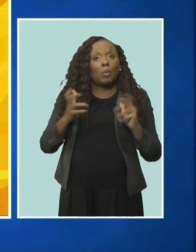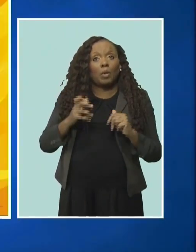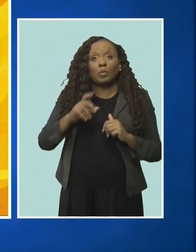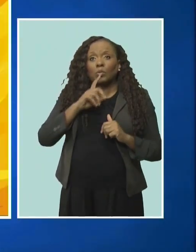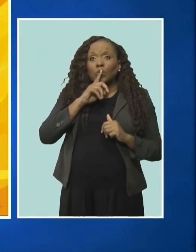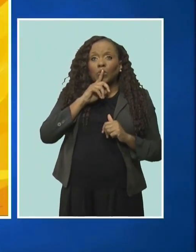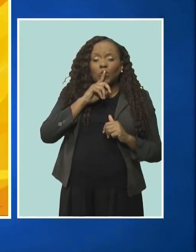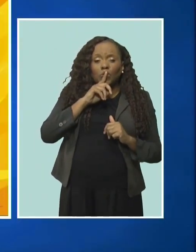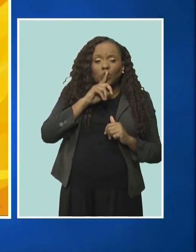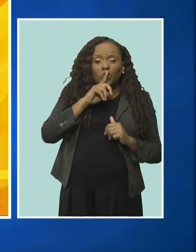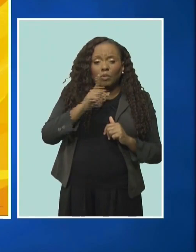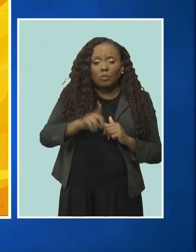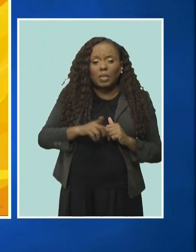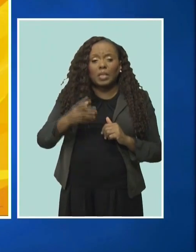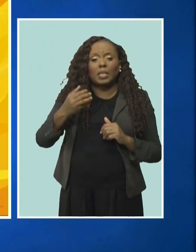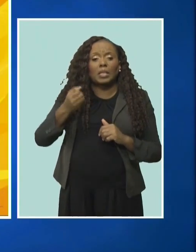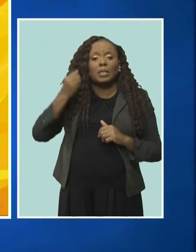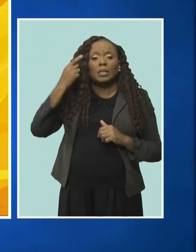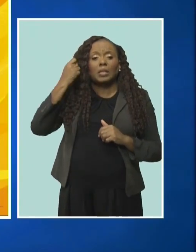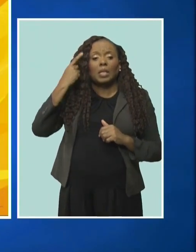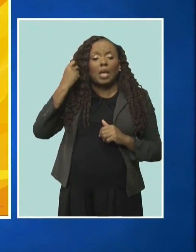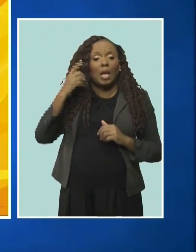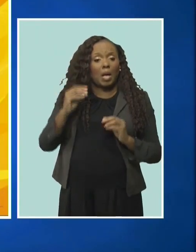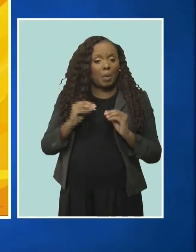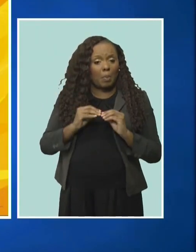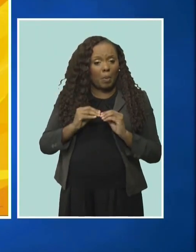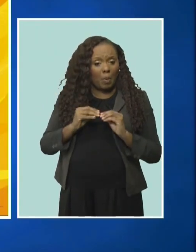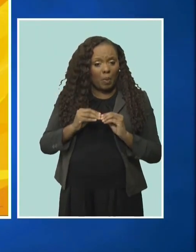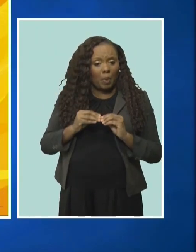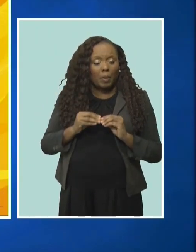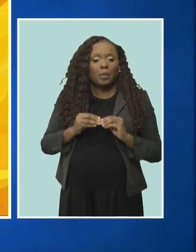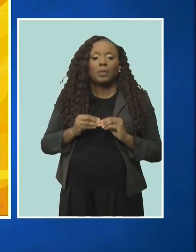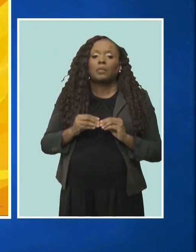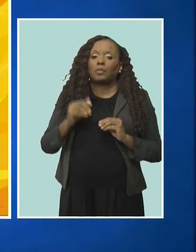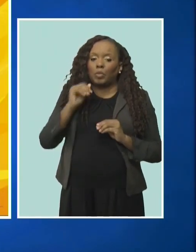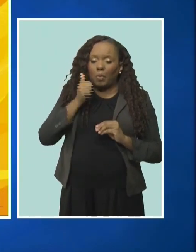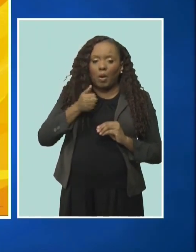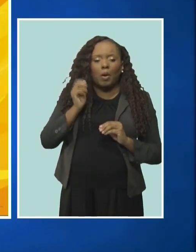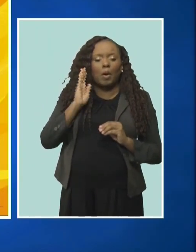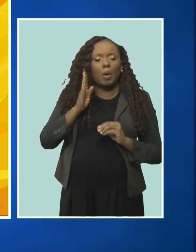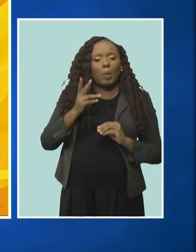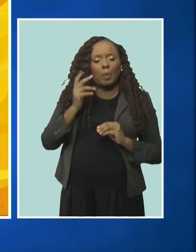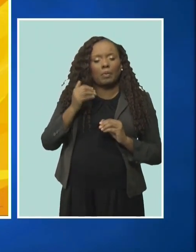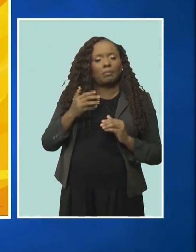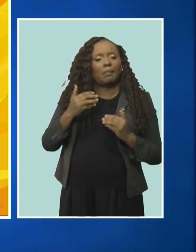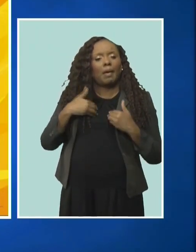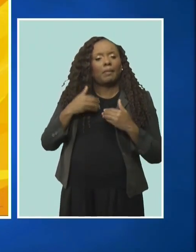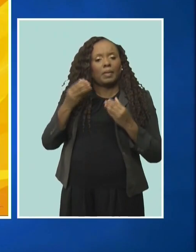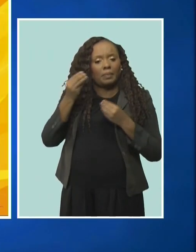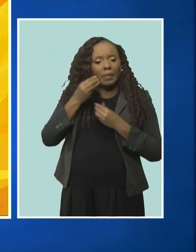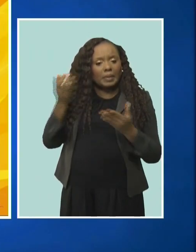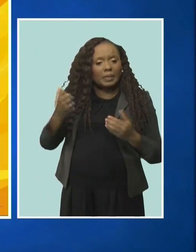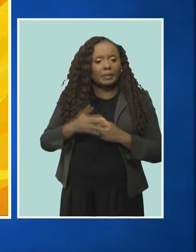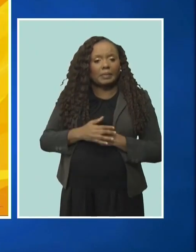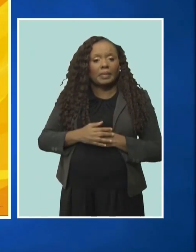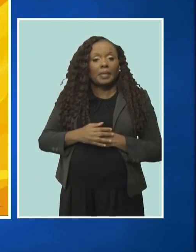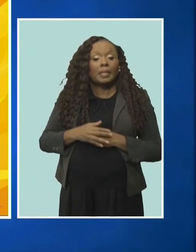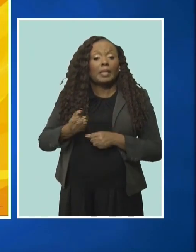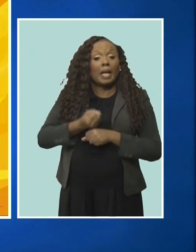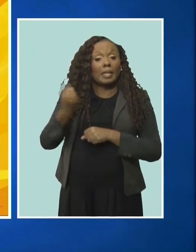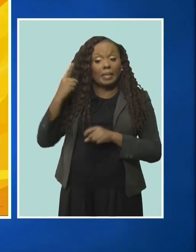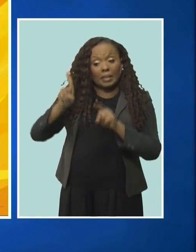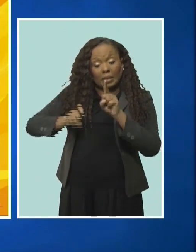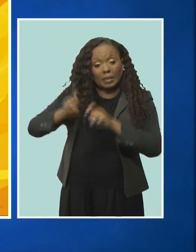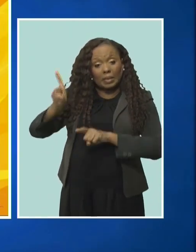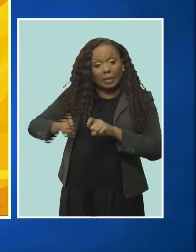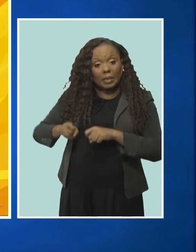Business Trust, Cardell Ferguson, says following a survey of entrepreneurs last year, they found there are specific